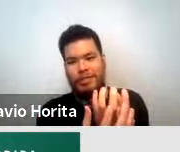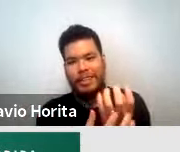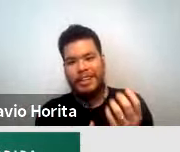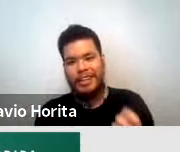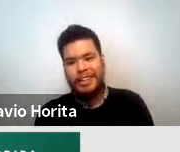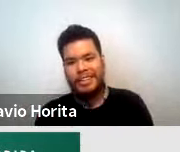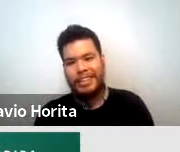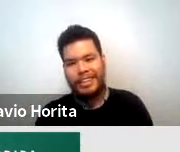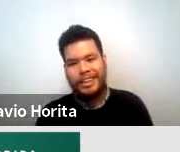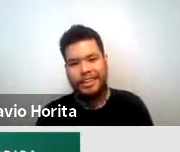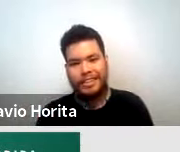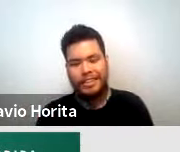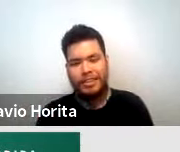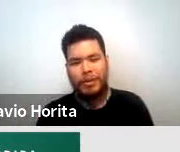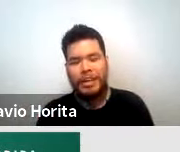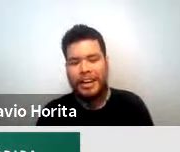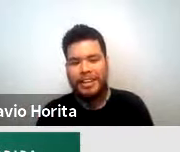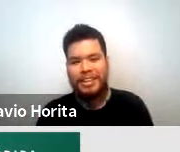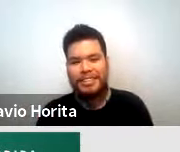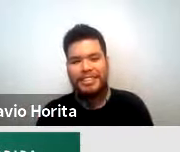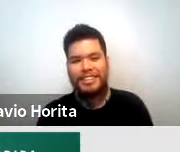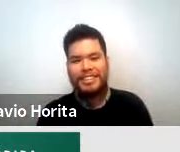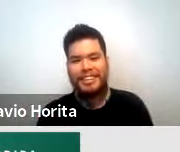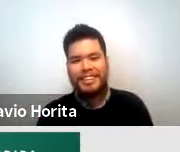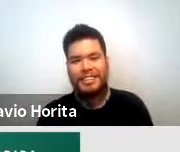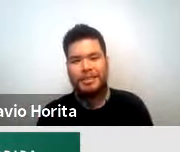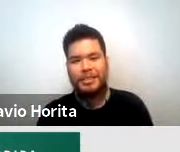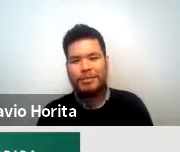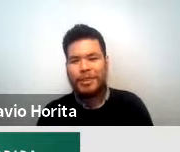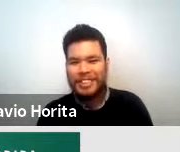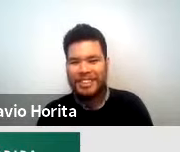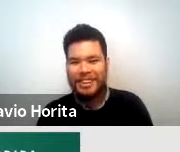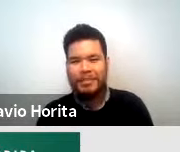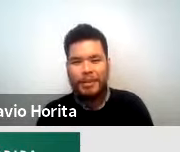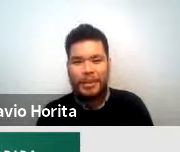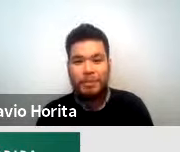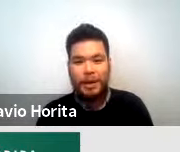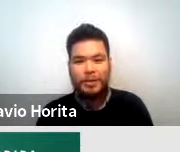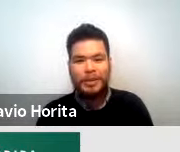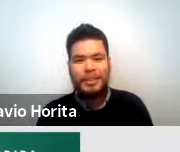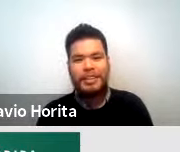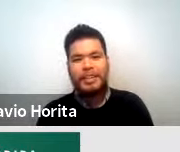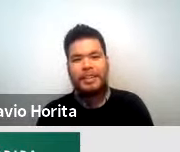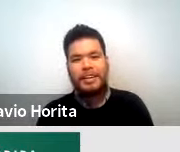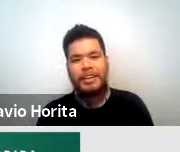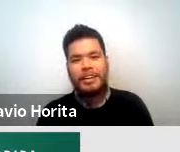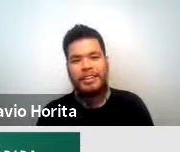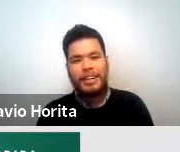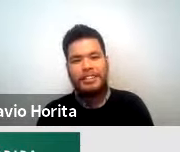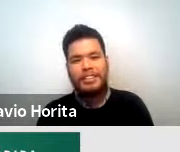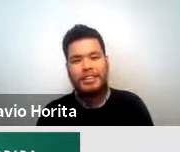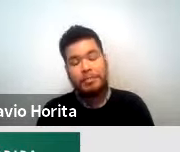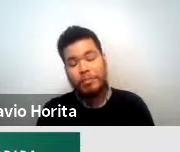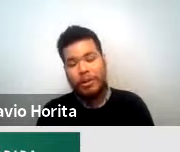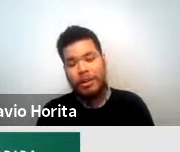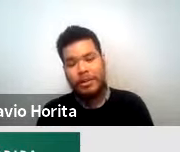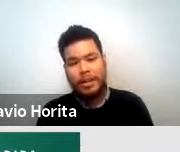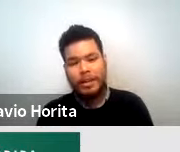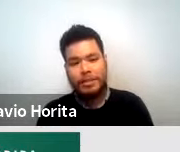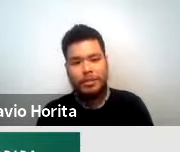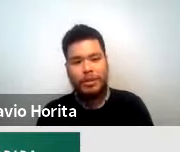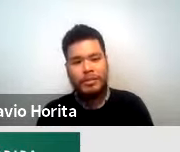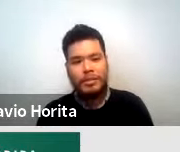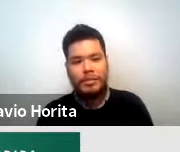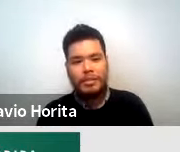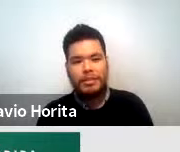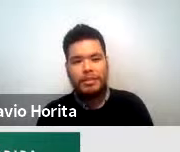itself. And why guidelines in the, it was the first, you know, the first paper. That's more